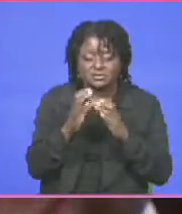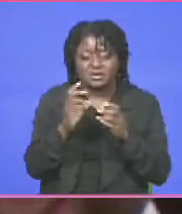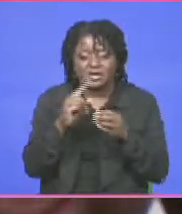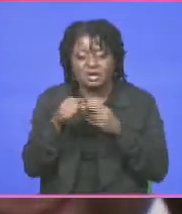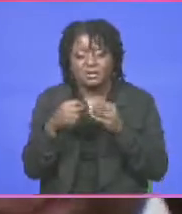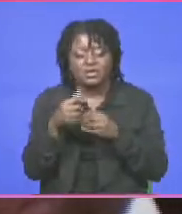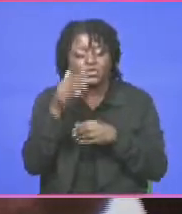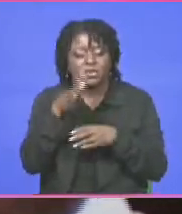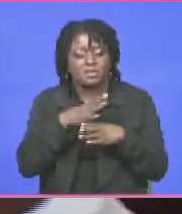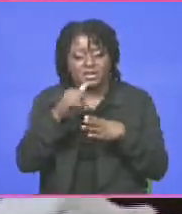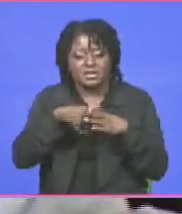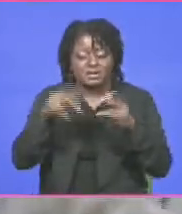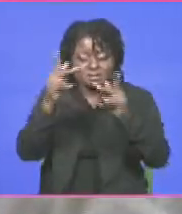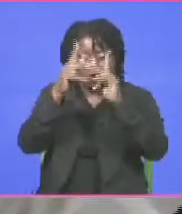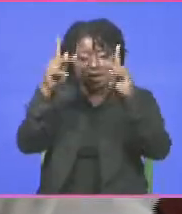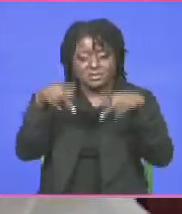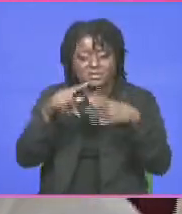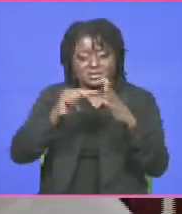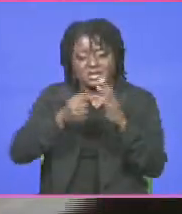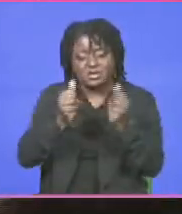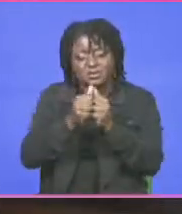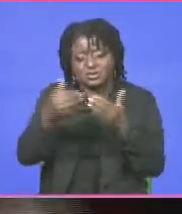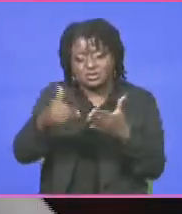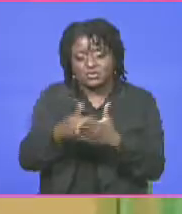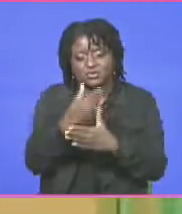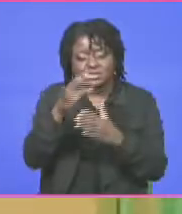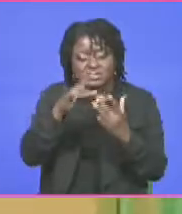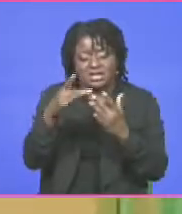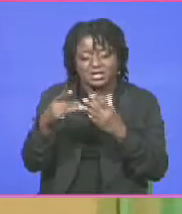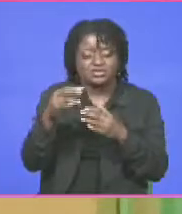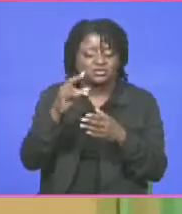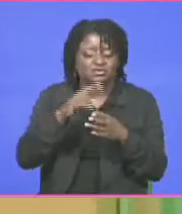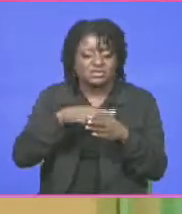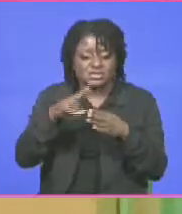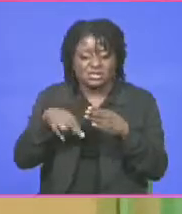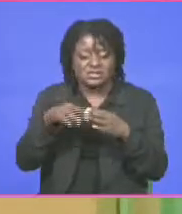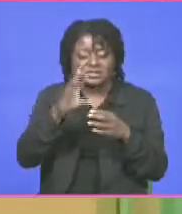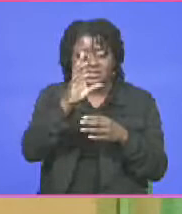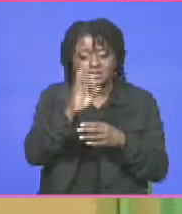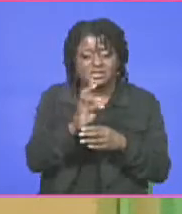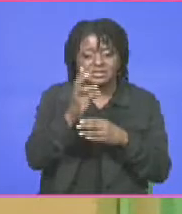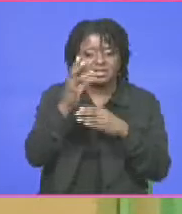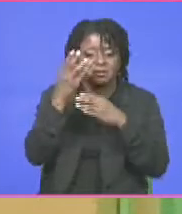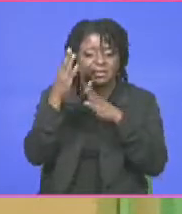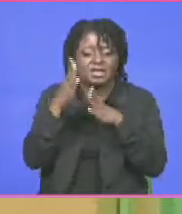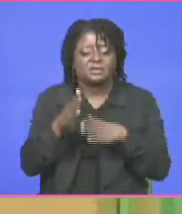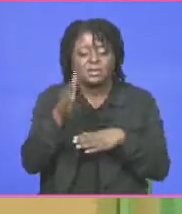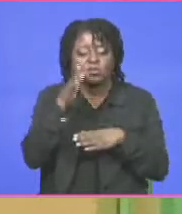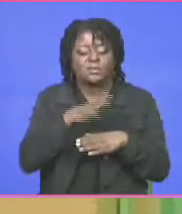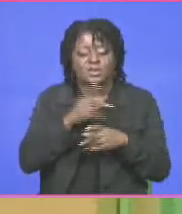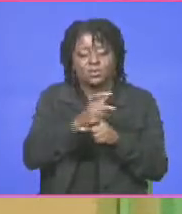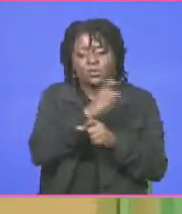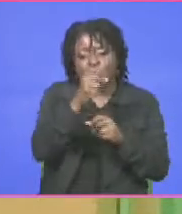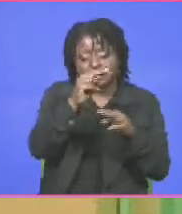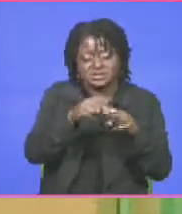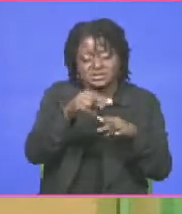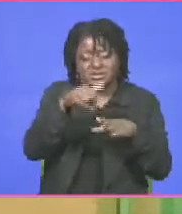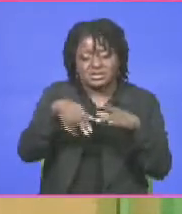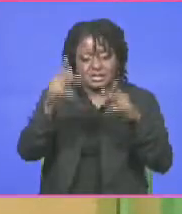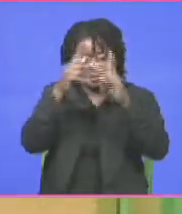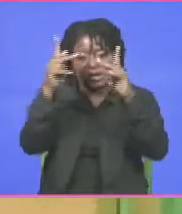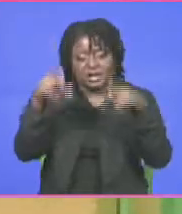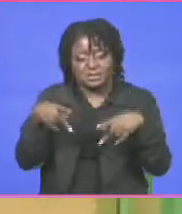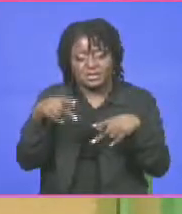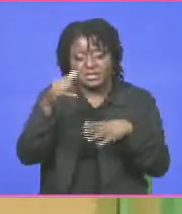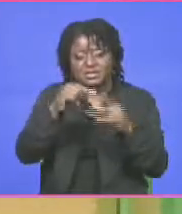election results. Six Bahamian women won seats in the Parliament. And